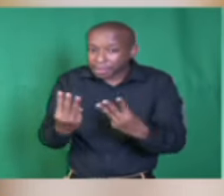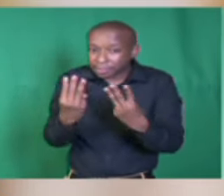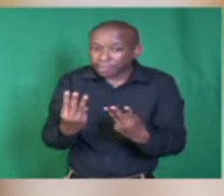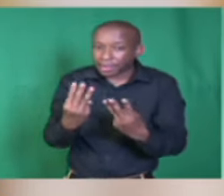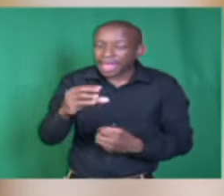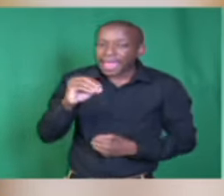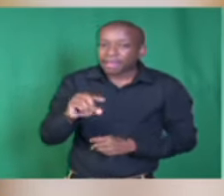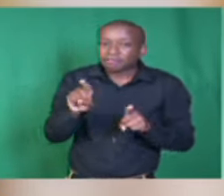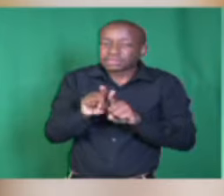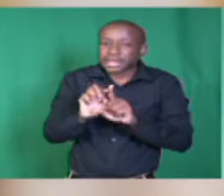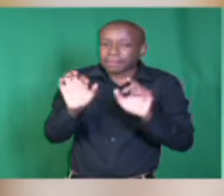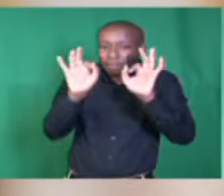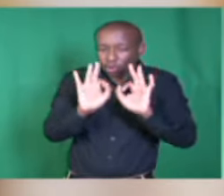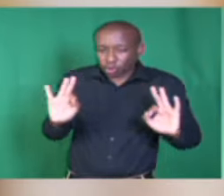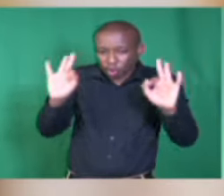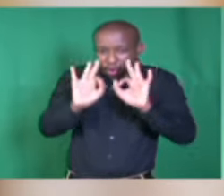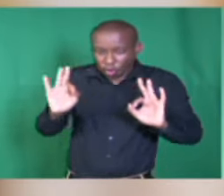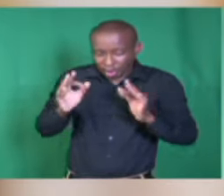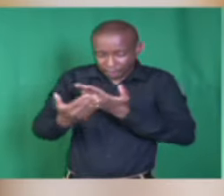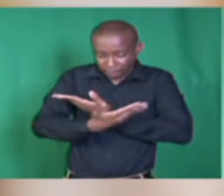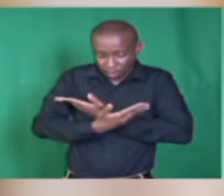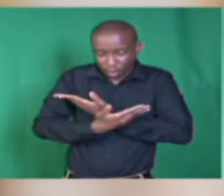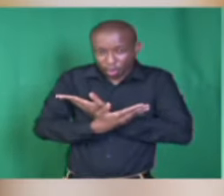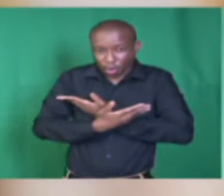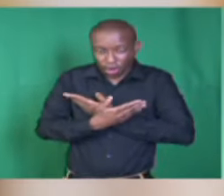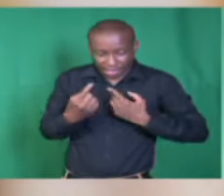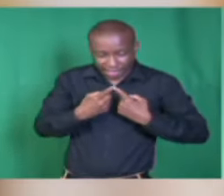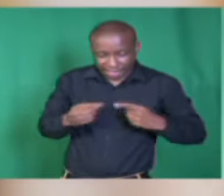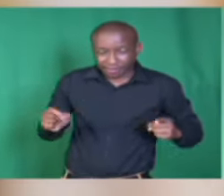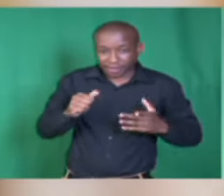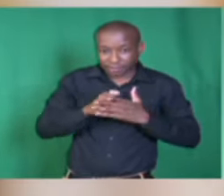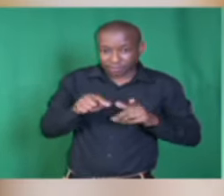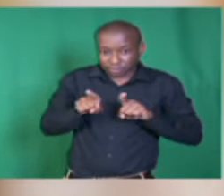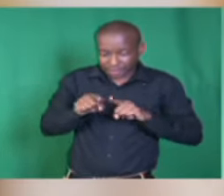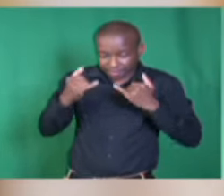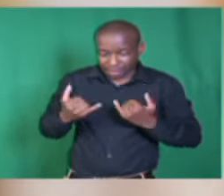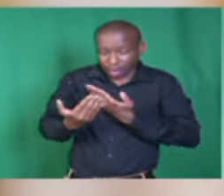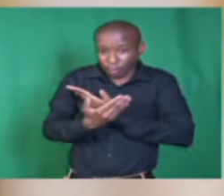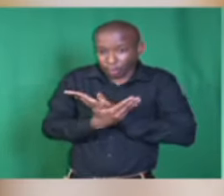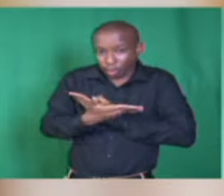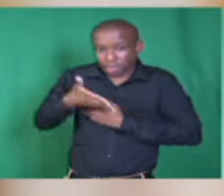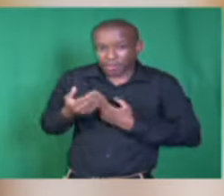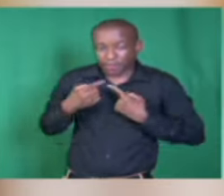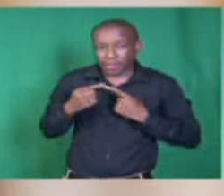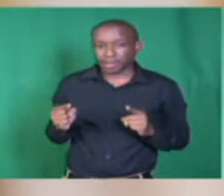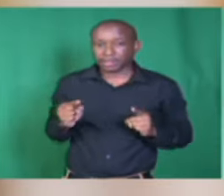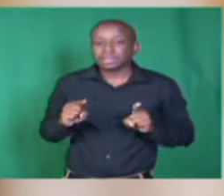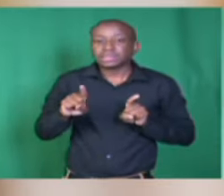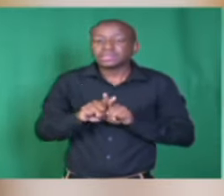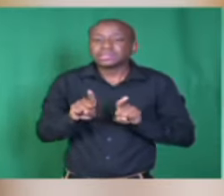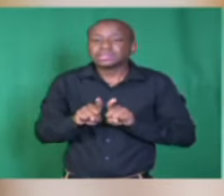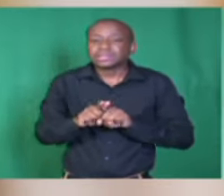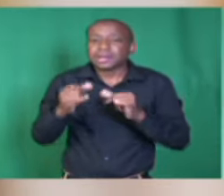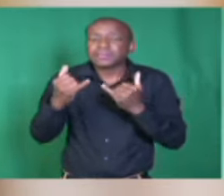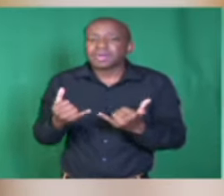have glorified bodies different from these that we have today, in such a way that we